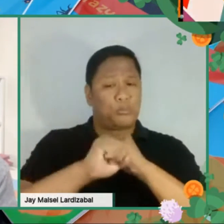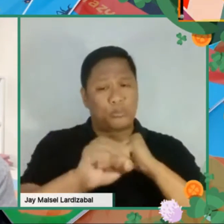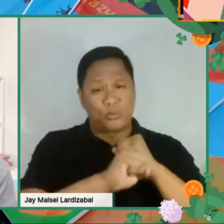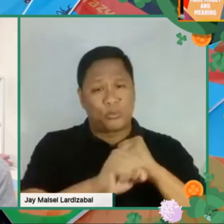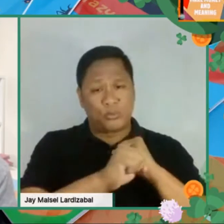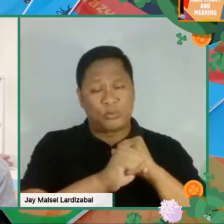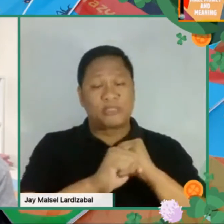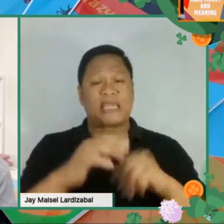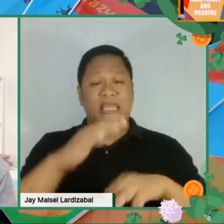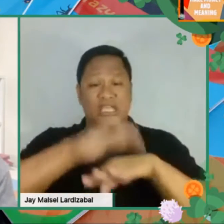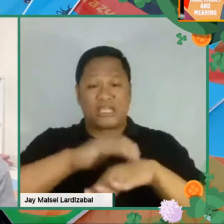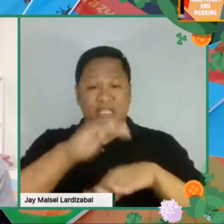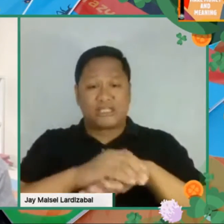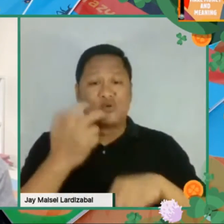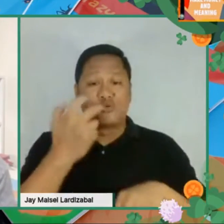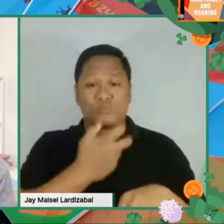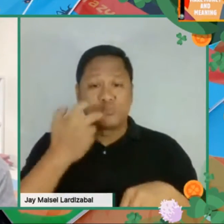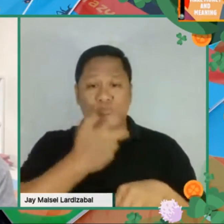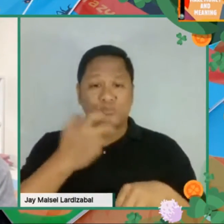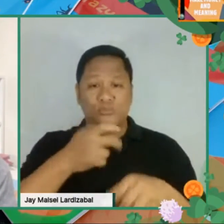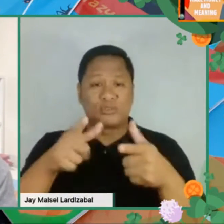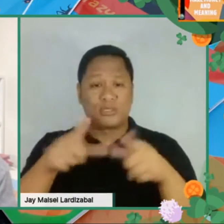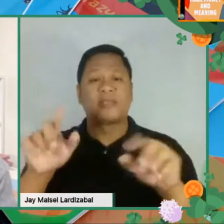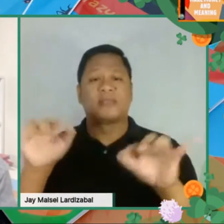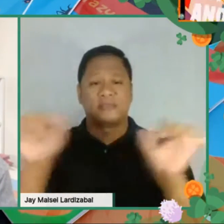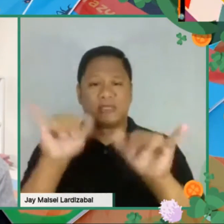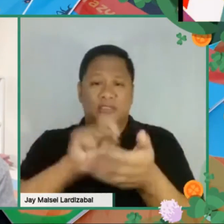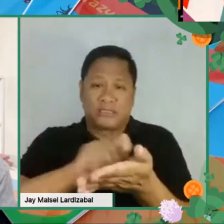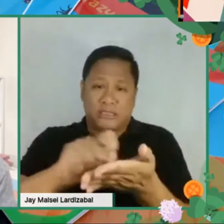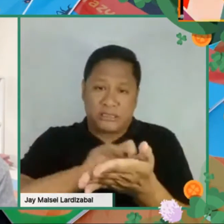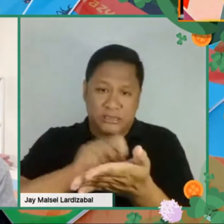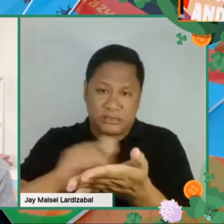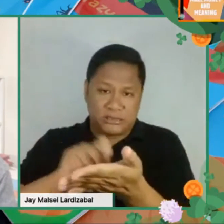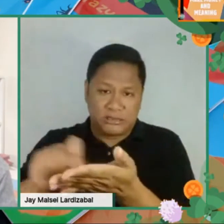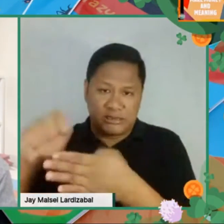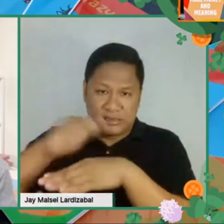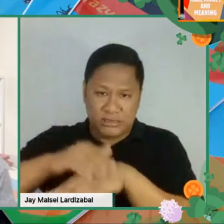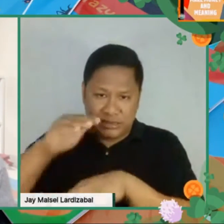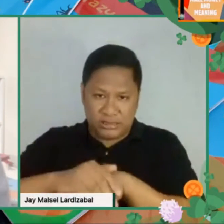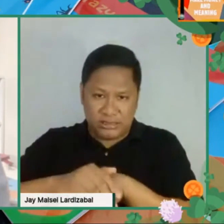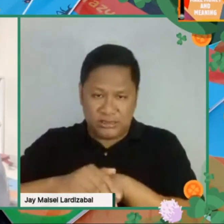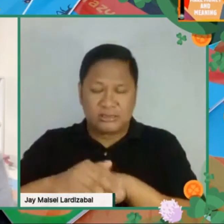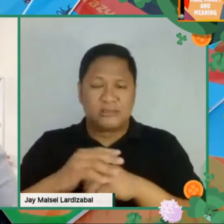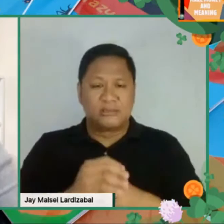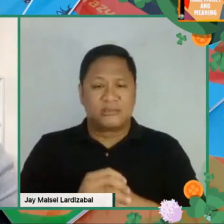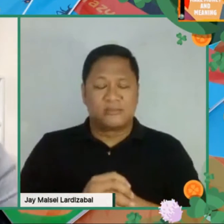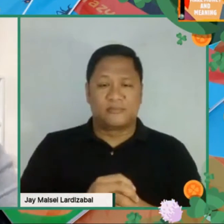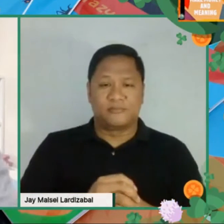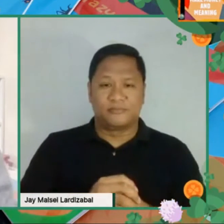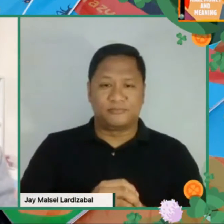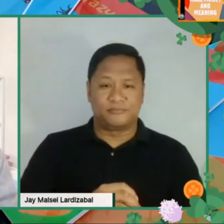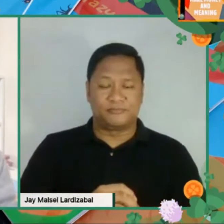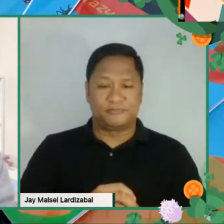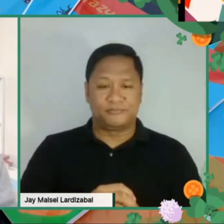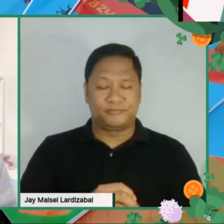language and written Mhm. also, English and written Yeah. language among Mhm. people, among friends.